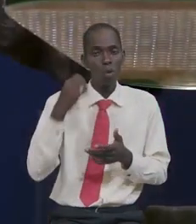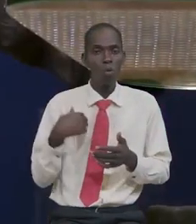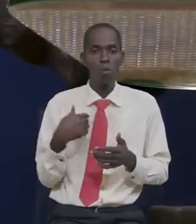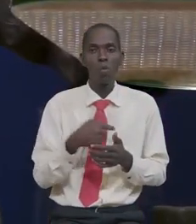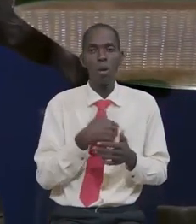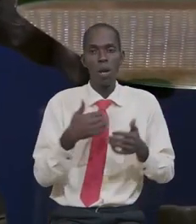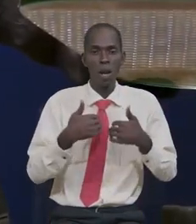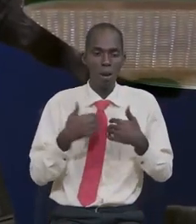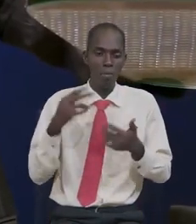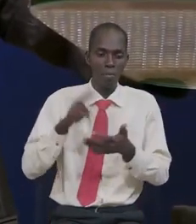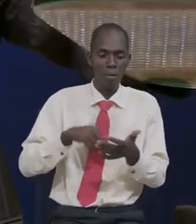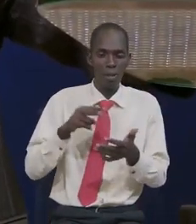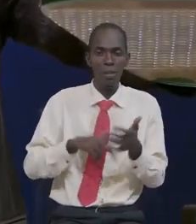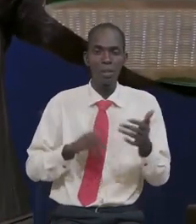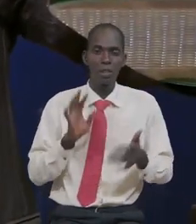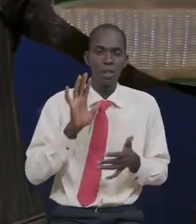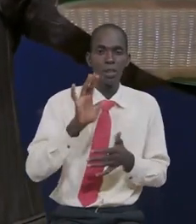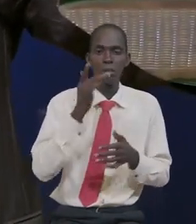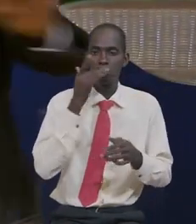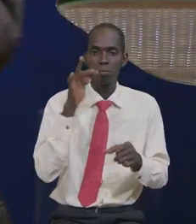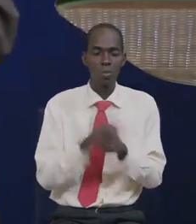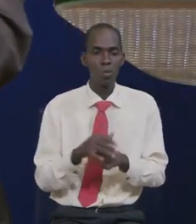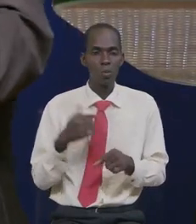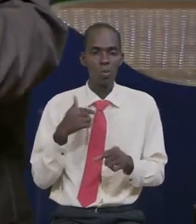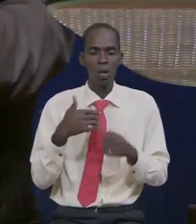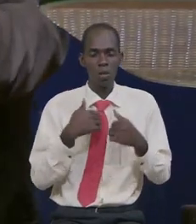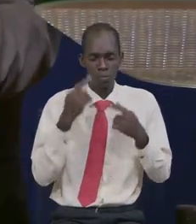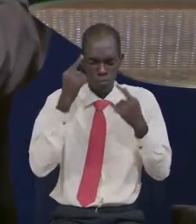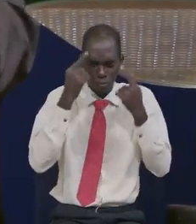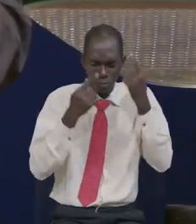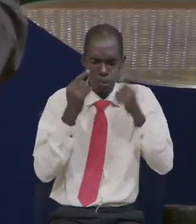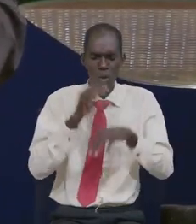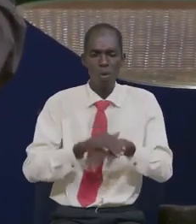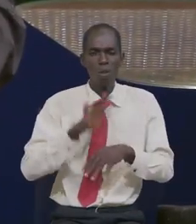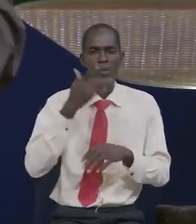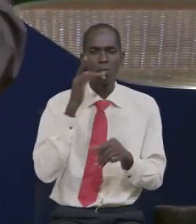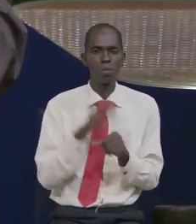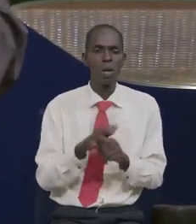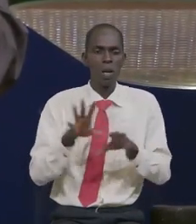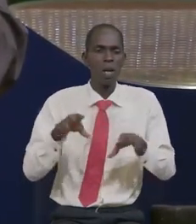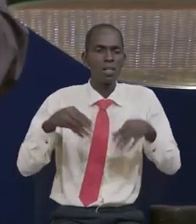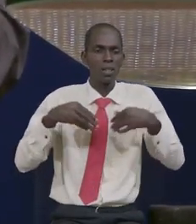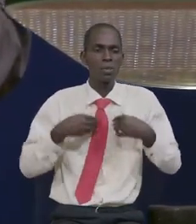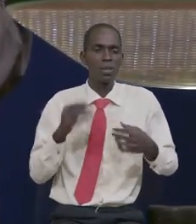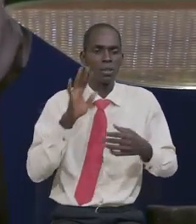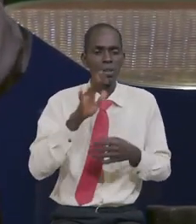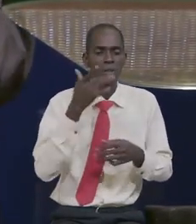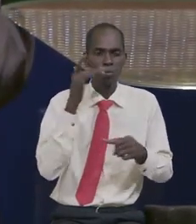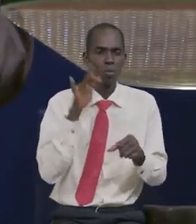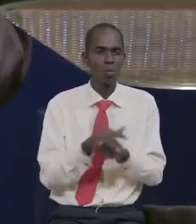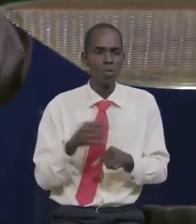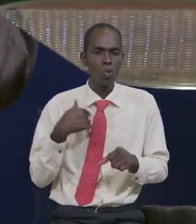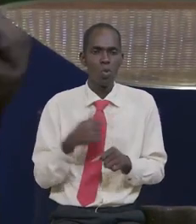His promise. We have meditated on His promise. We have accepted His promise. We have